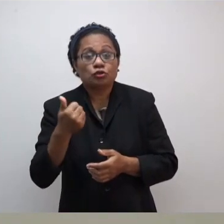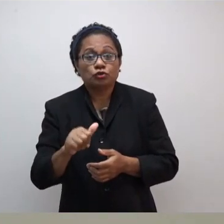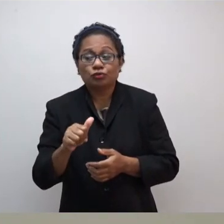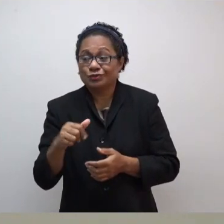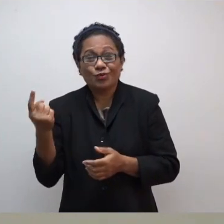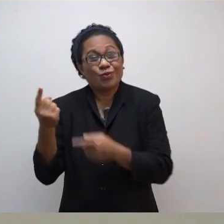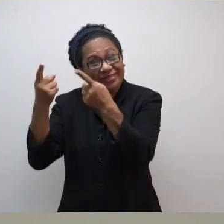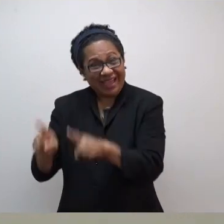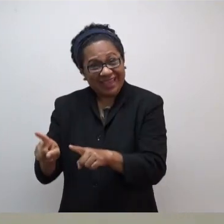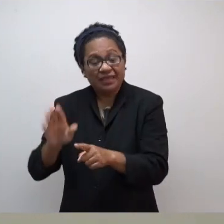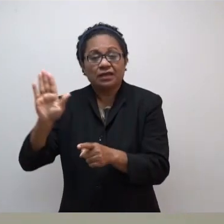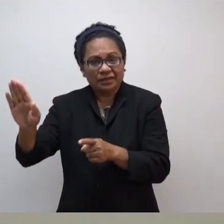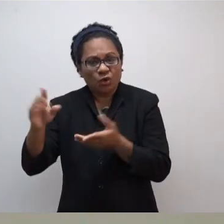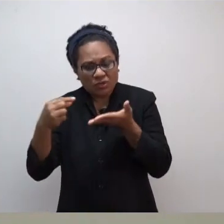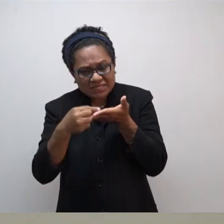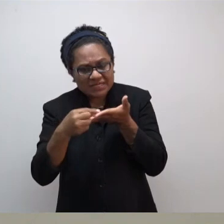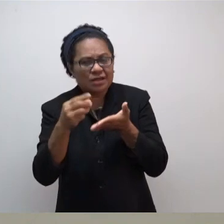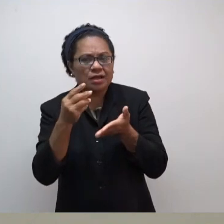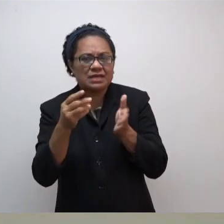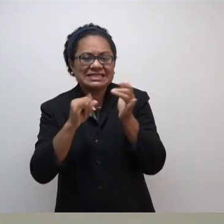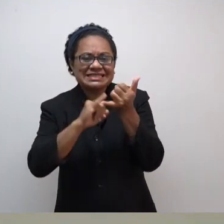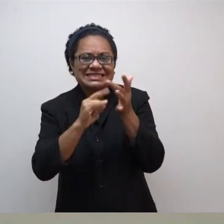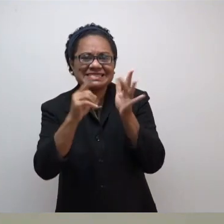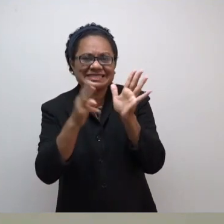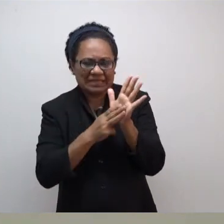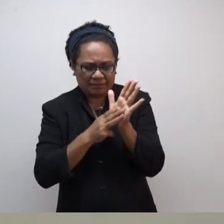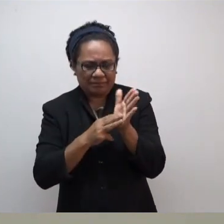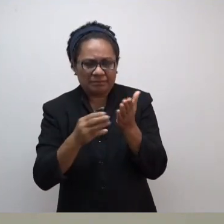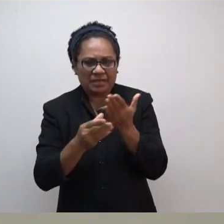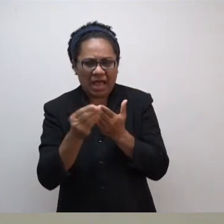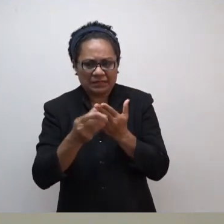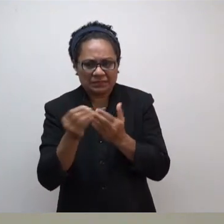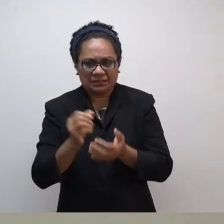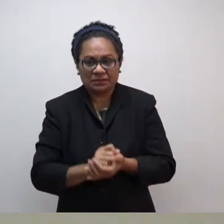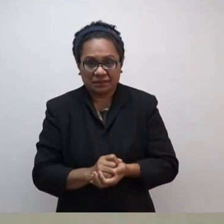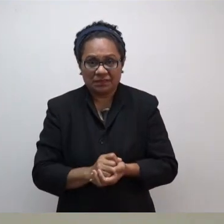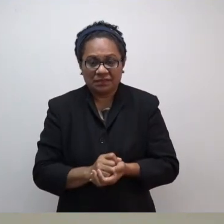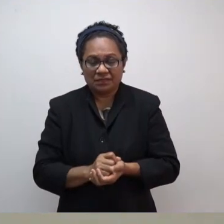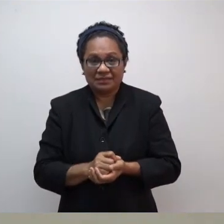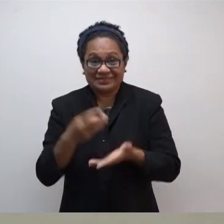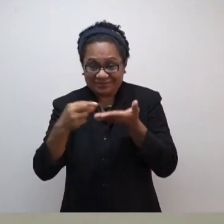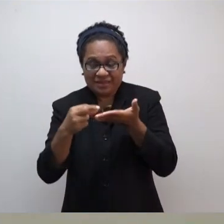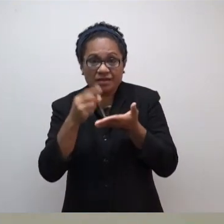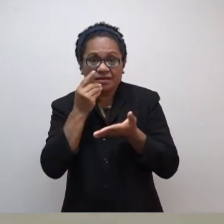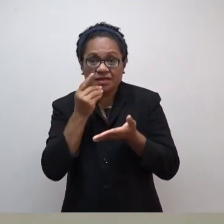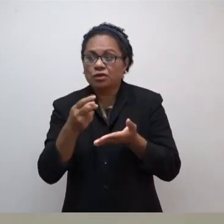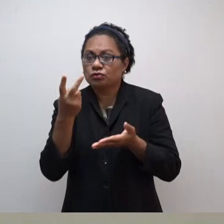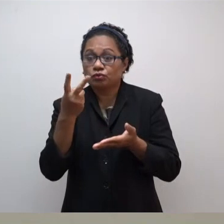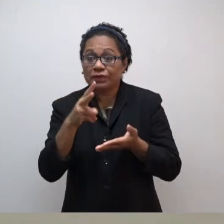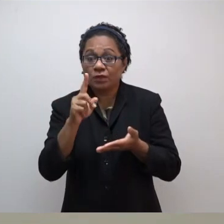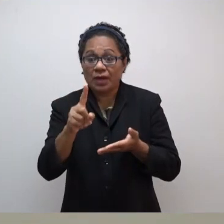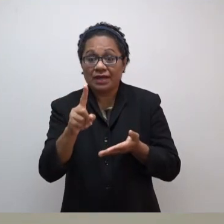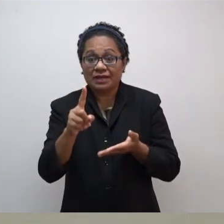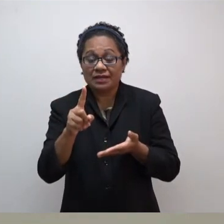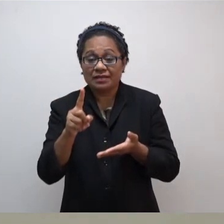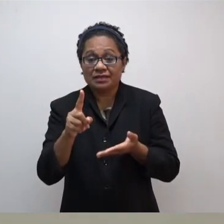cards to get the 360. So far, we've identified 21 different applications where people are using